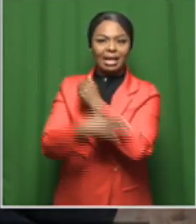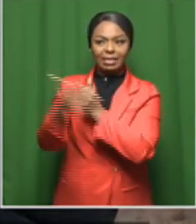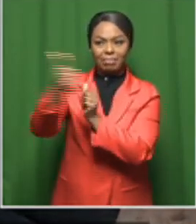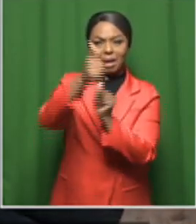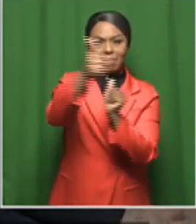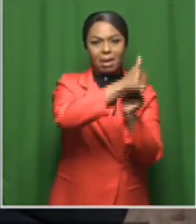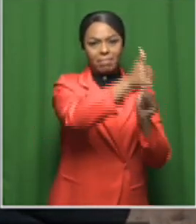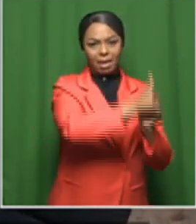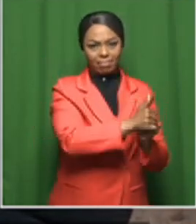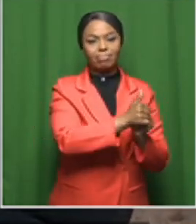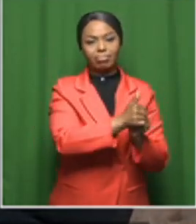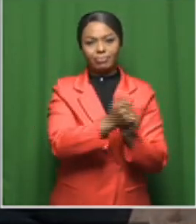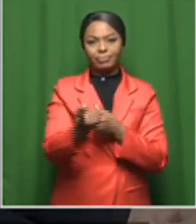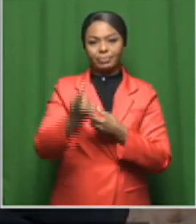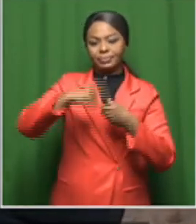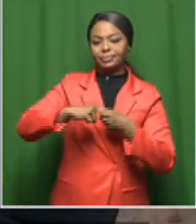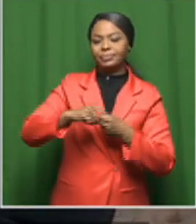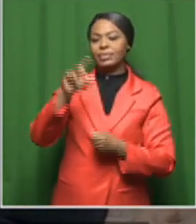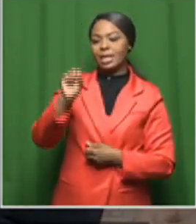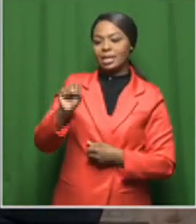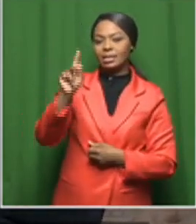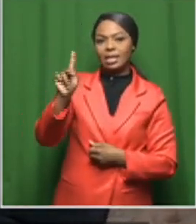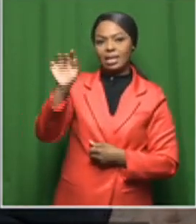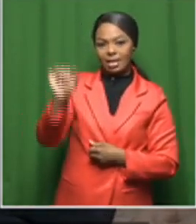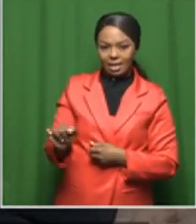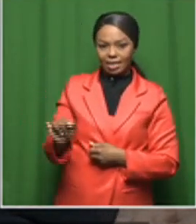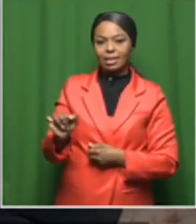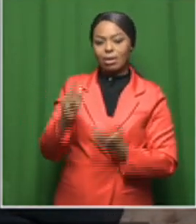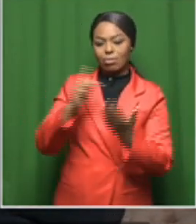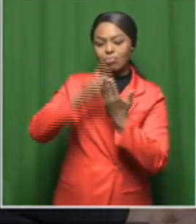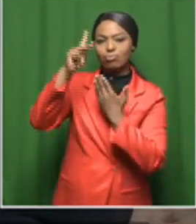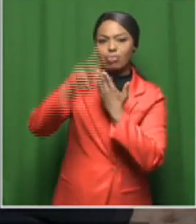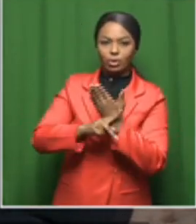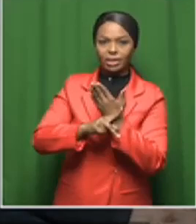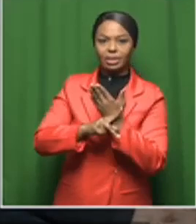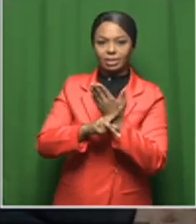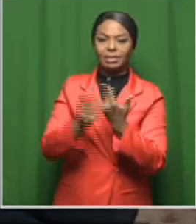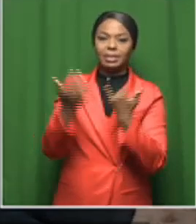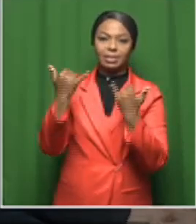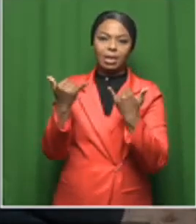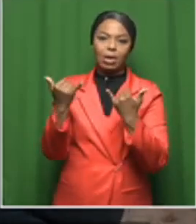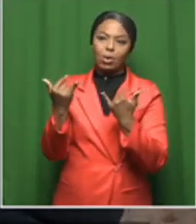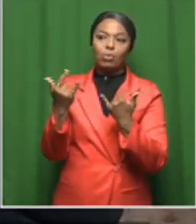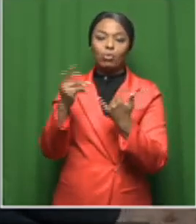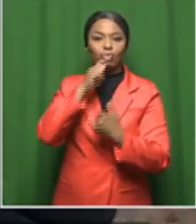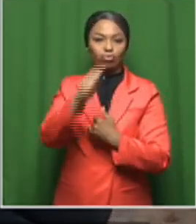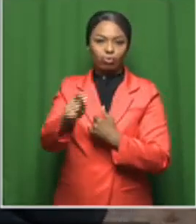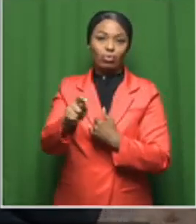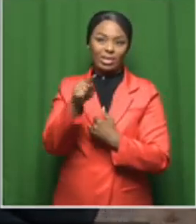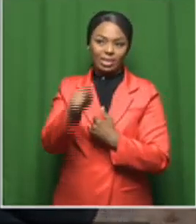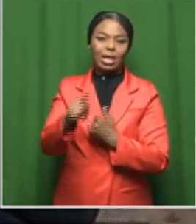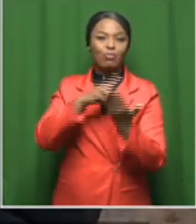joined the SKO project, and it's now truly a global